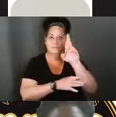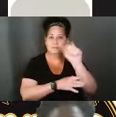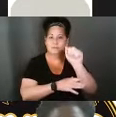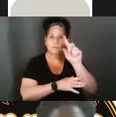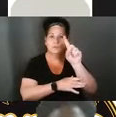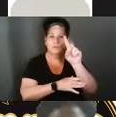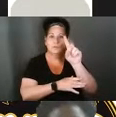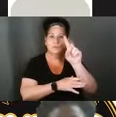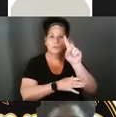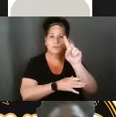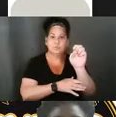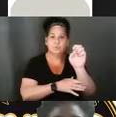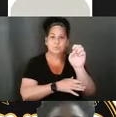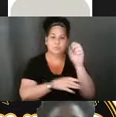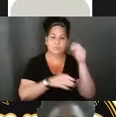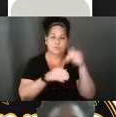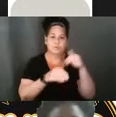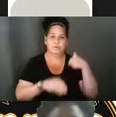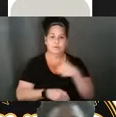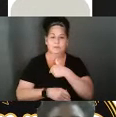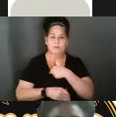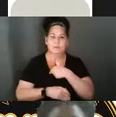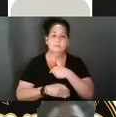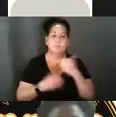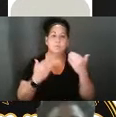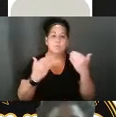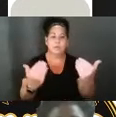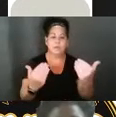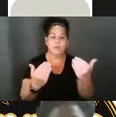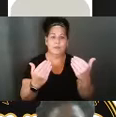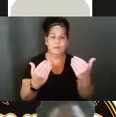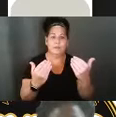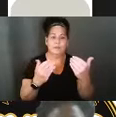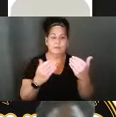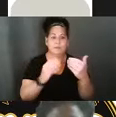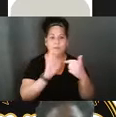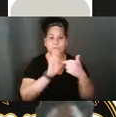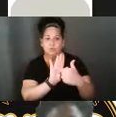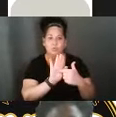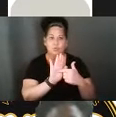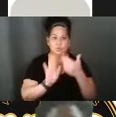and spotlight her. She will be signing throughout the presentation.